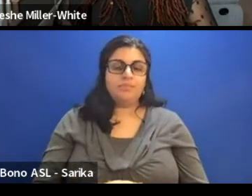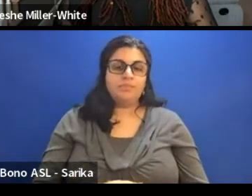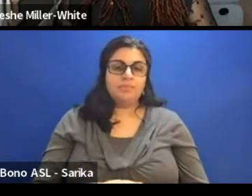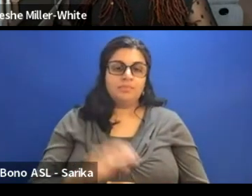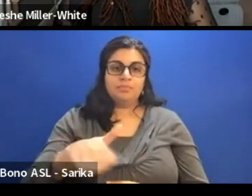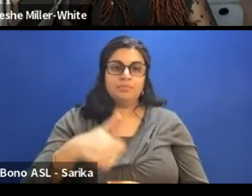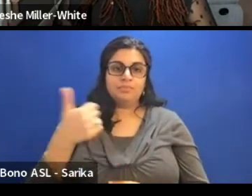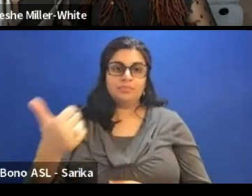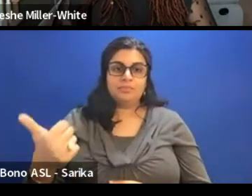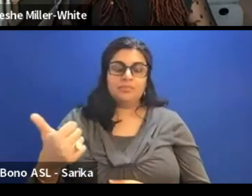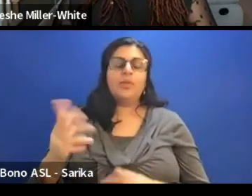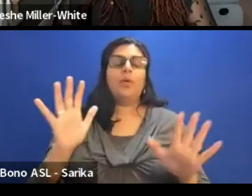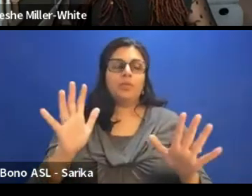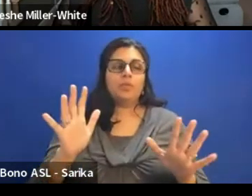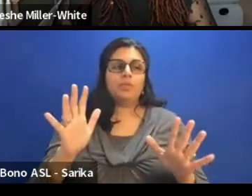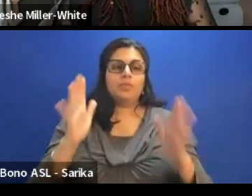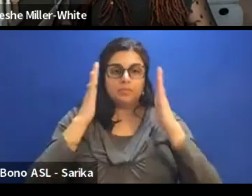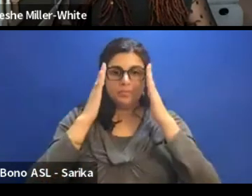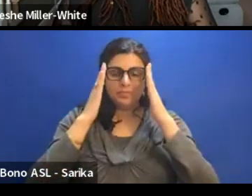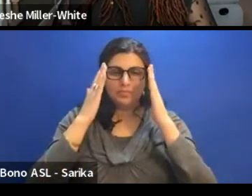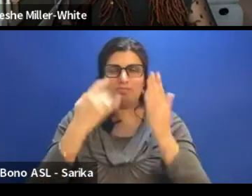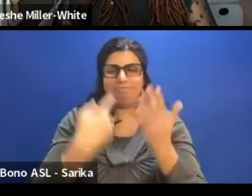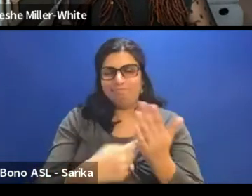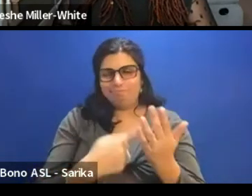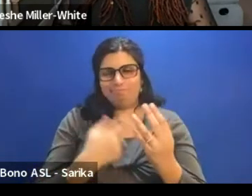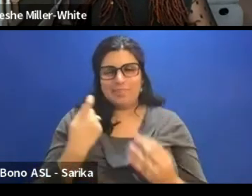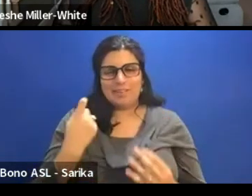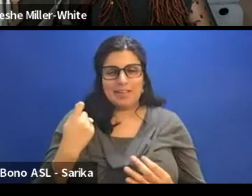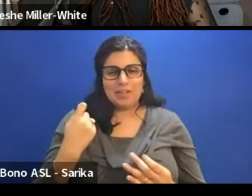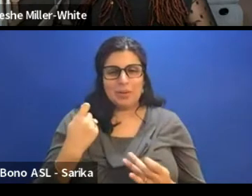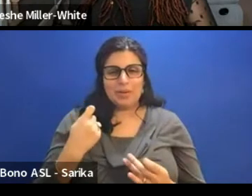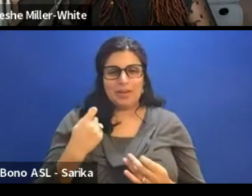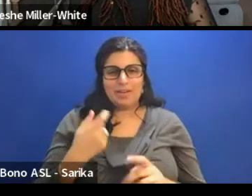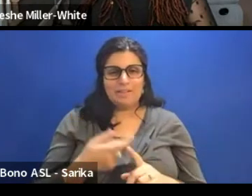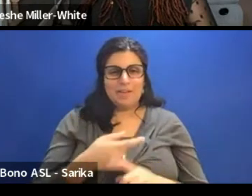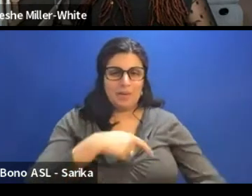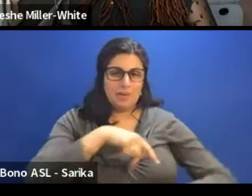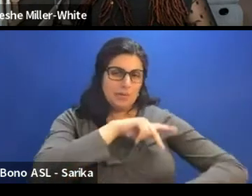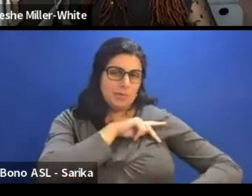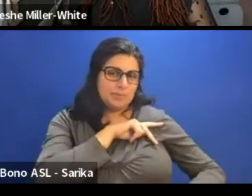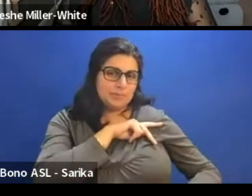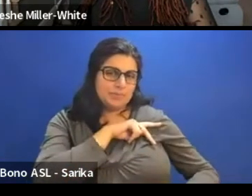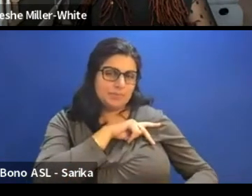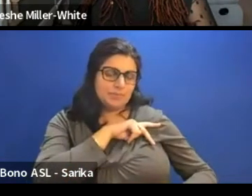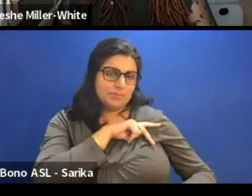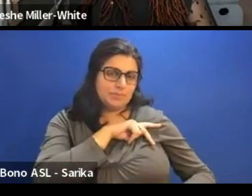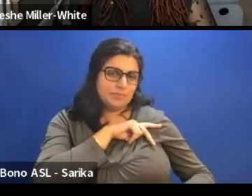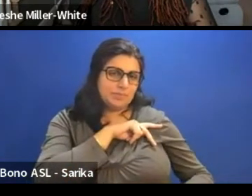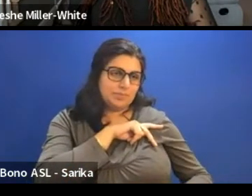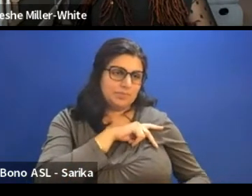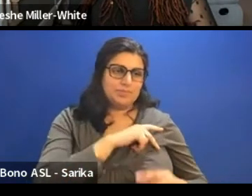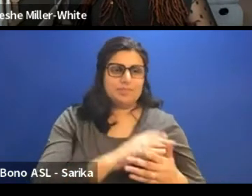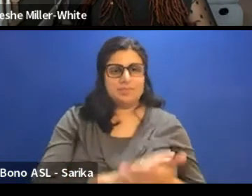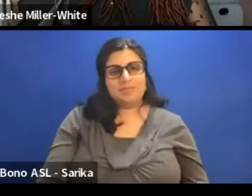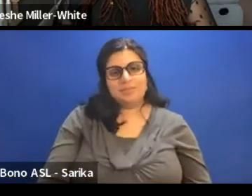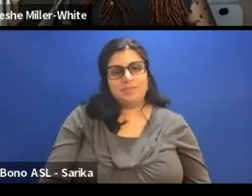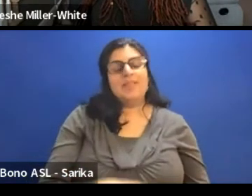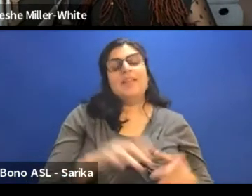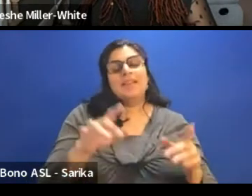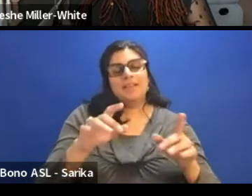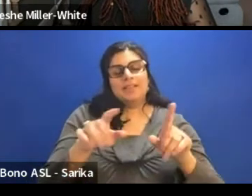Another way, oh, I know we talked to this a little bit about just from a personal, just like from a personal aspect as an